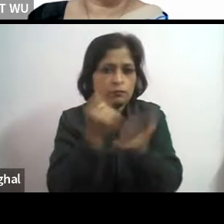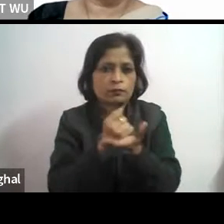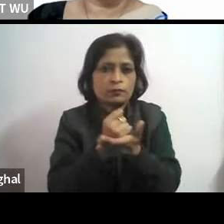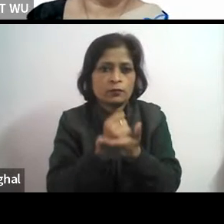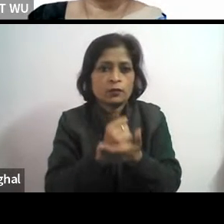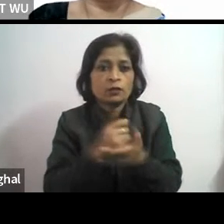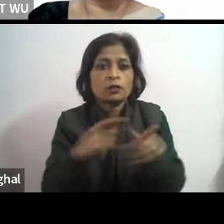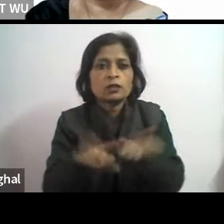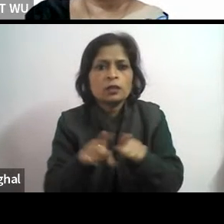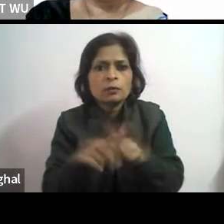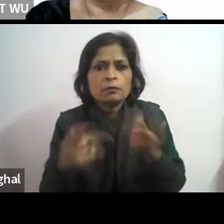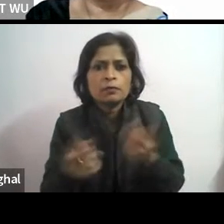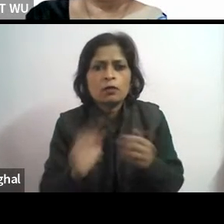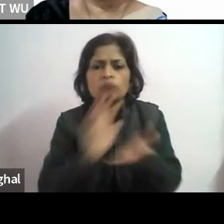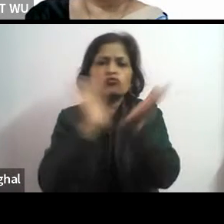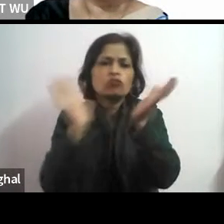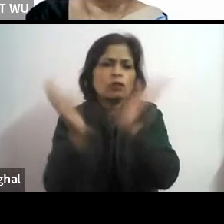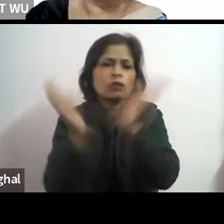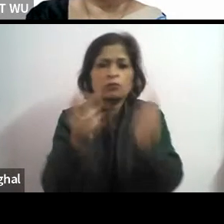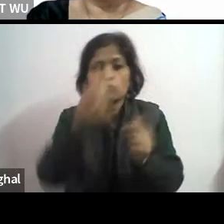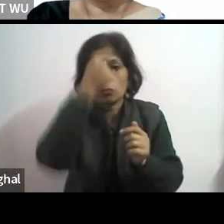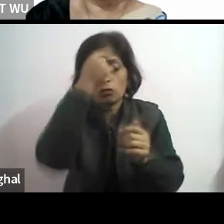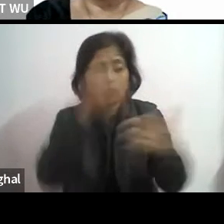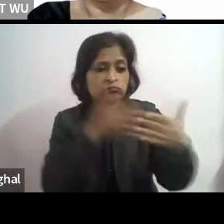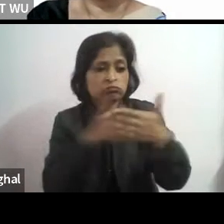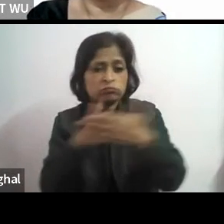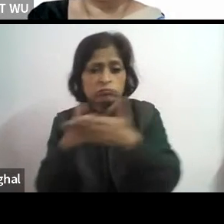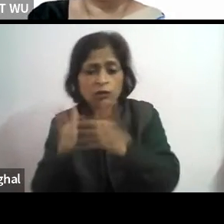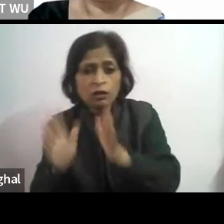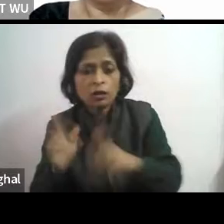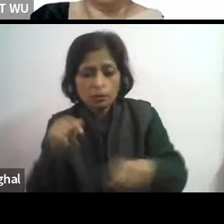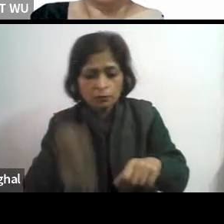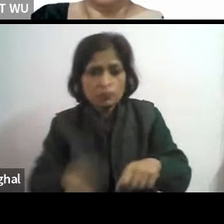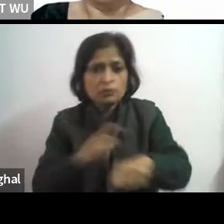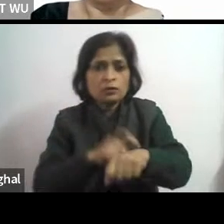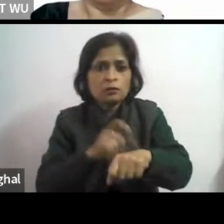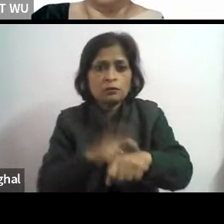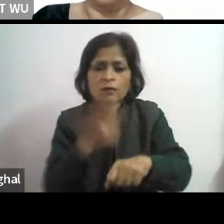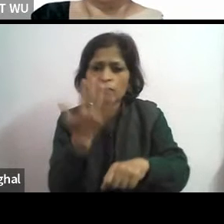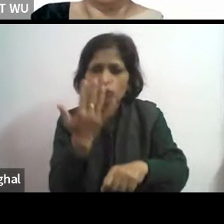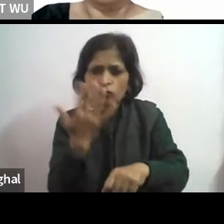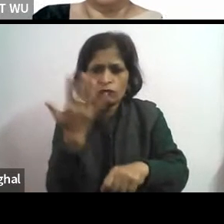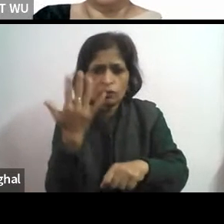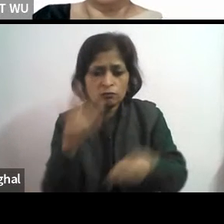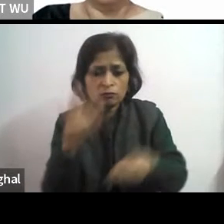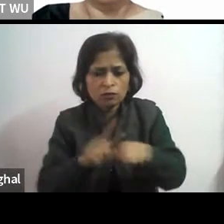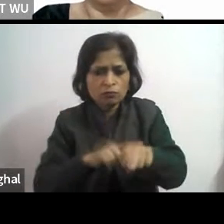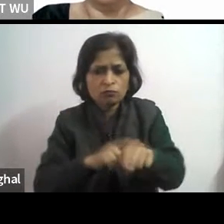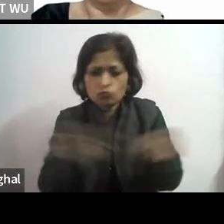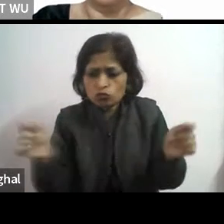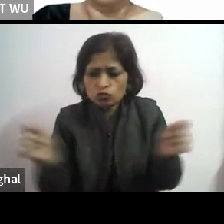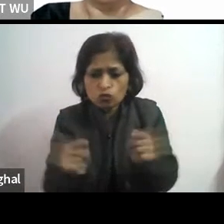also, global challenges, if in 4 or 5 minutes I have to summarize it, first is